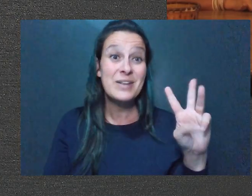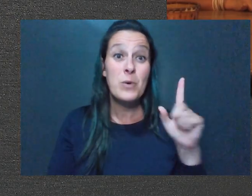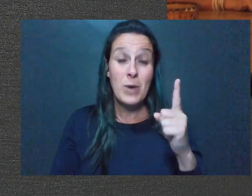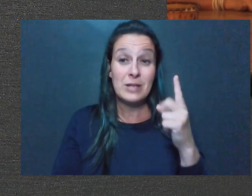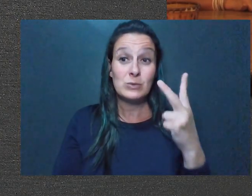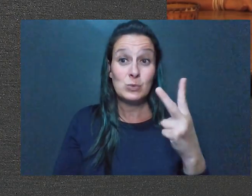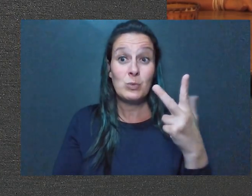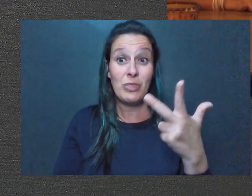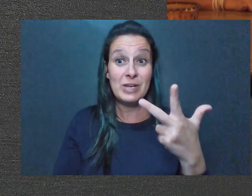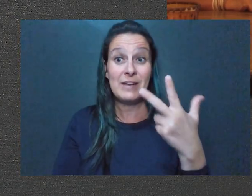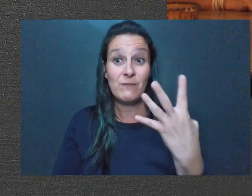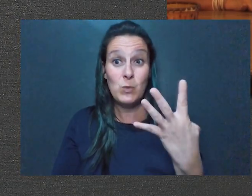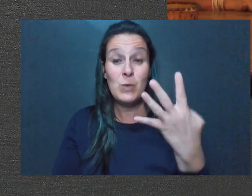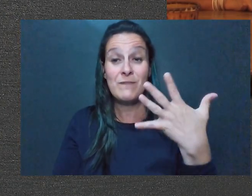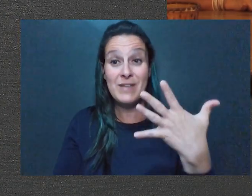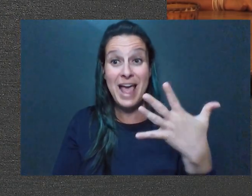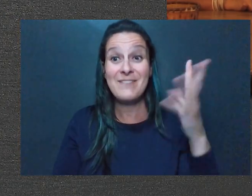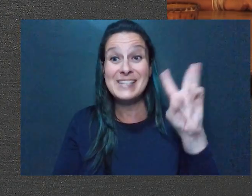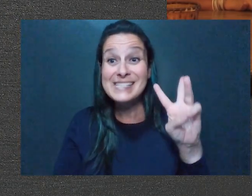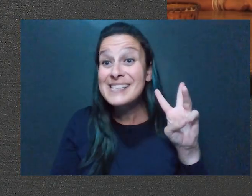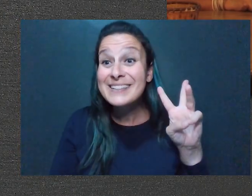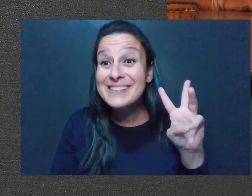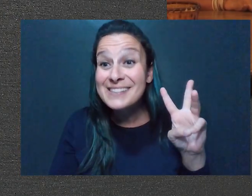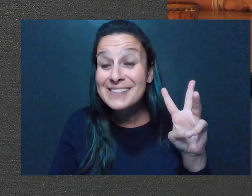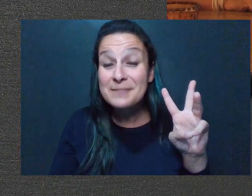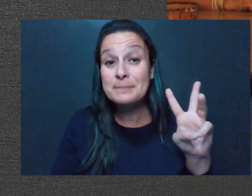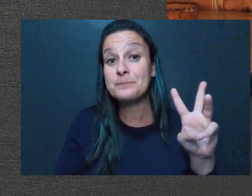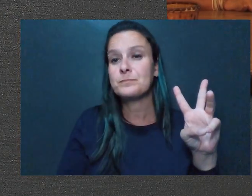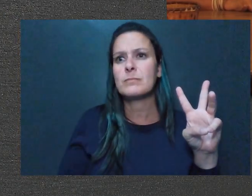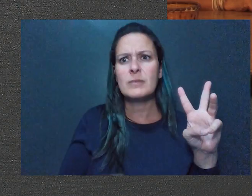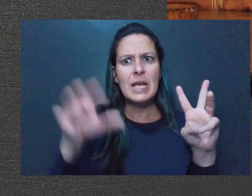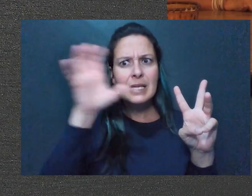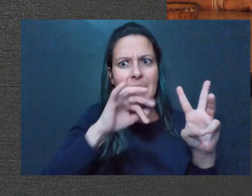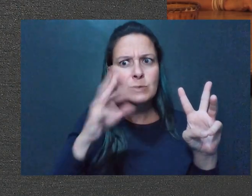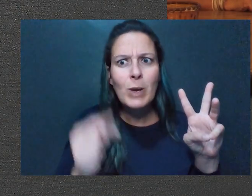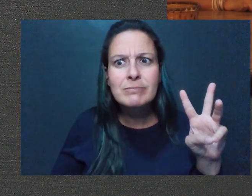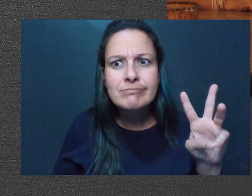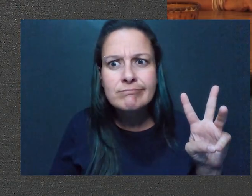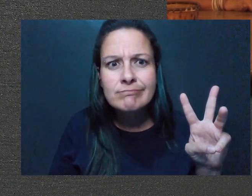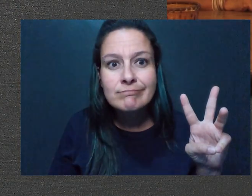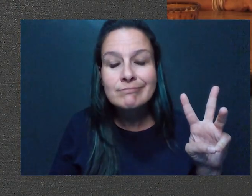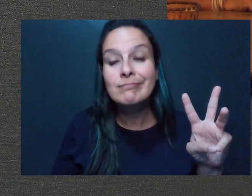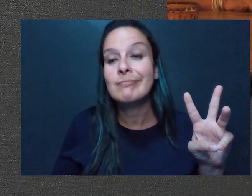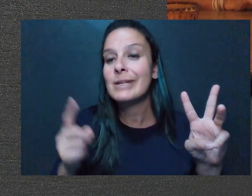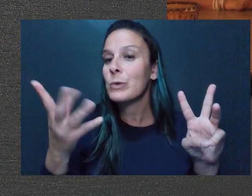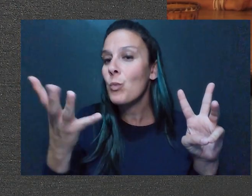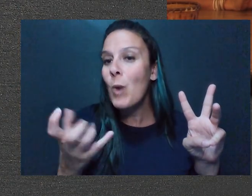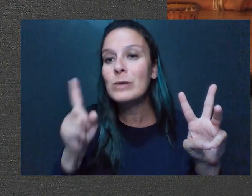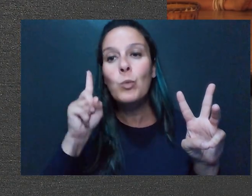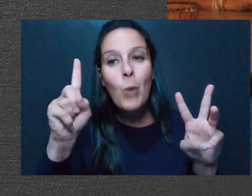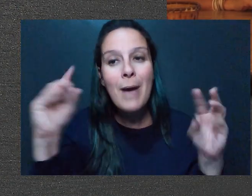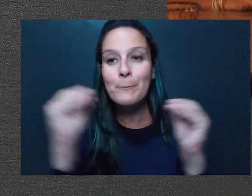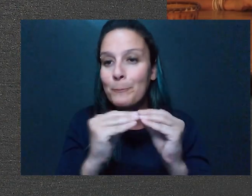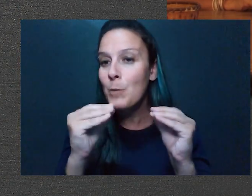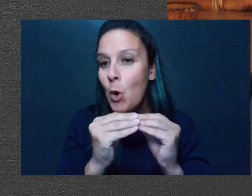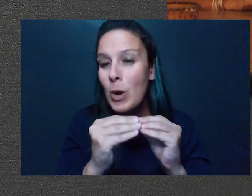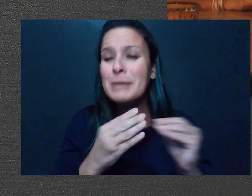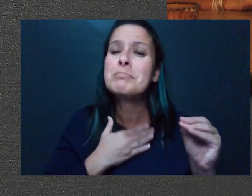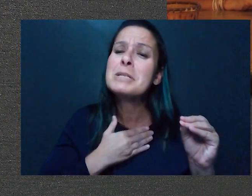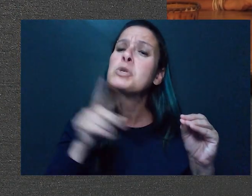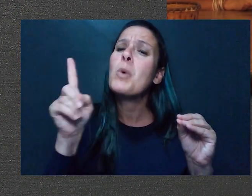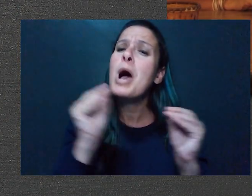1, 2, 3, 4, 5, 6. But guess what? He wants one more,